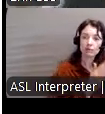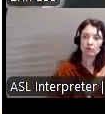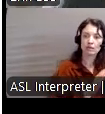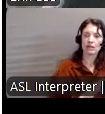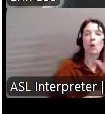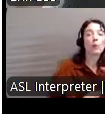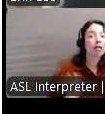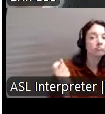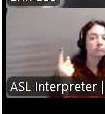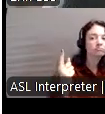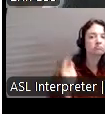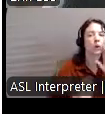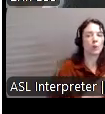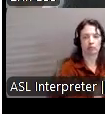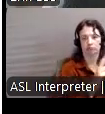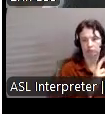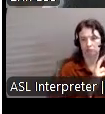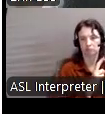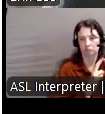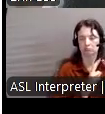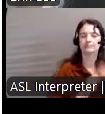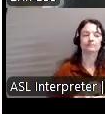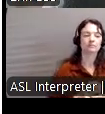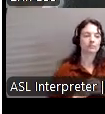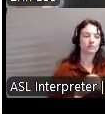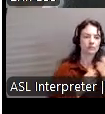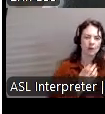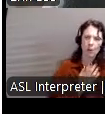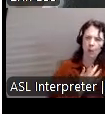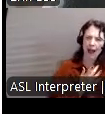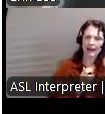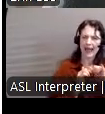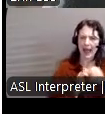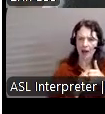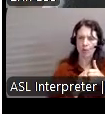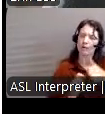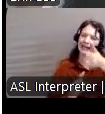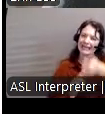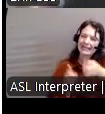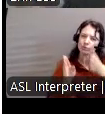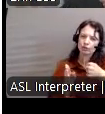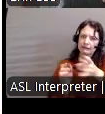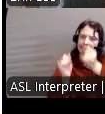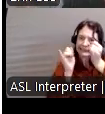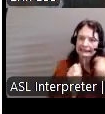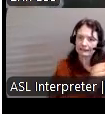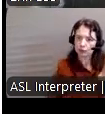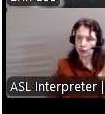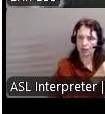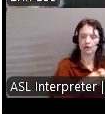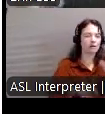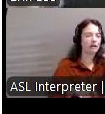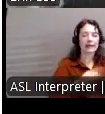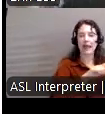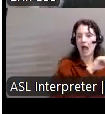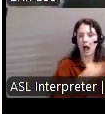understand. Why and how? We have to meet each person on their own to check in. We can't always rely on doing things